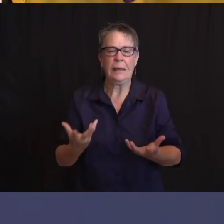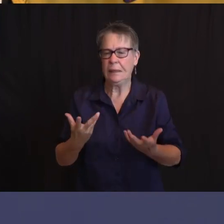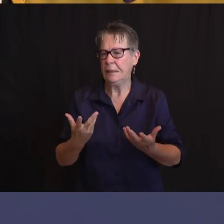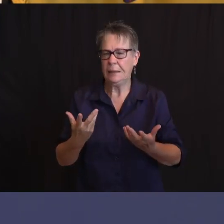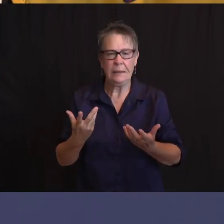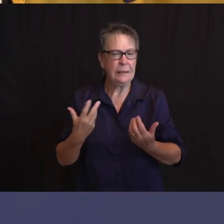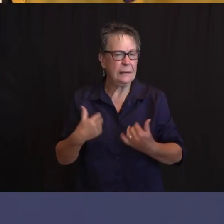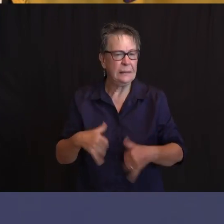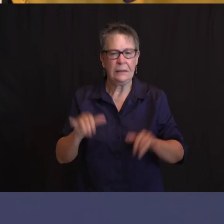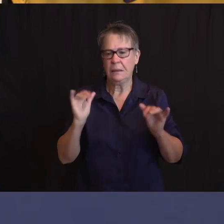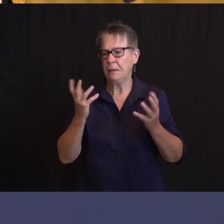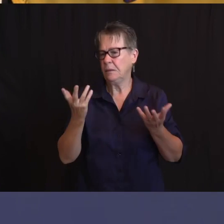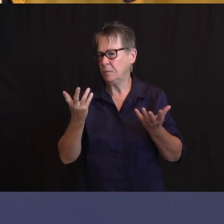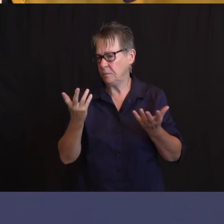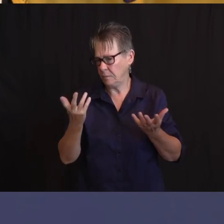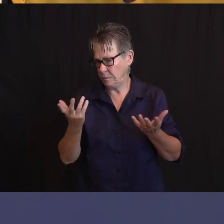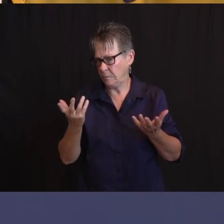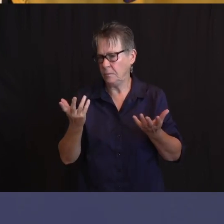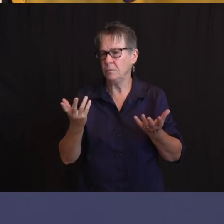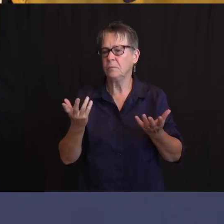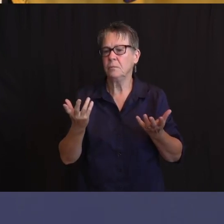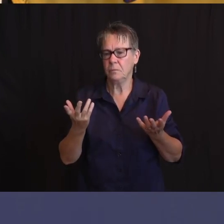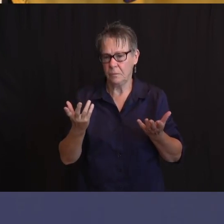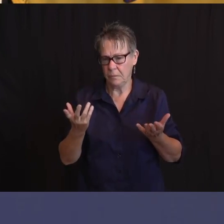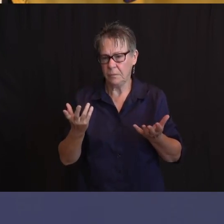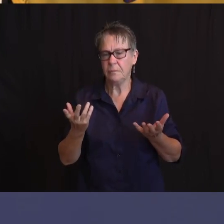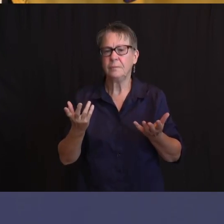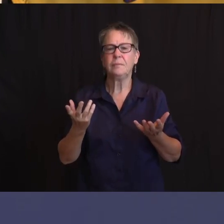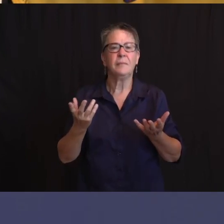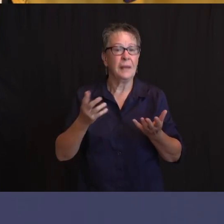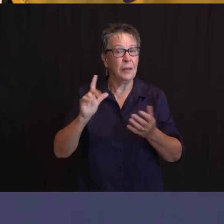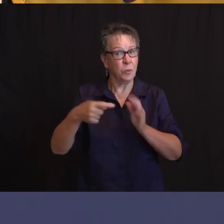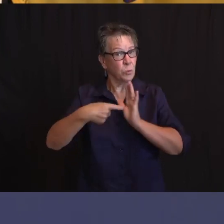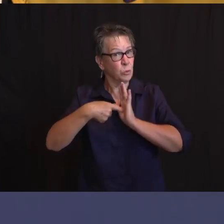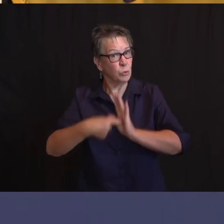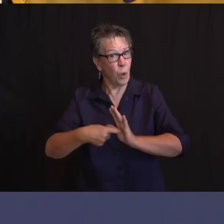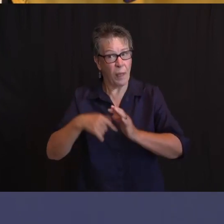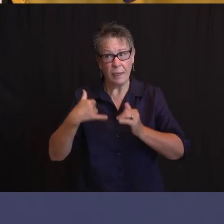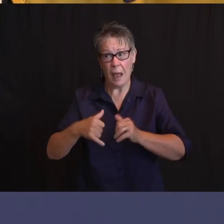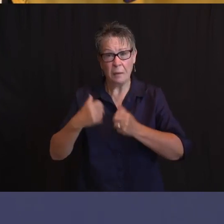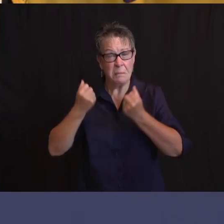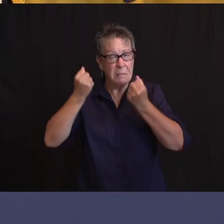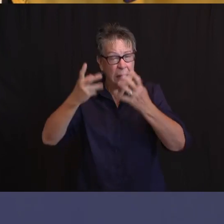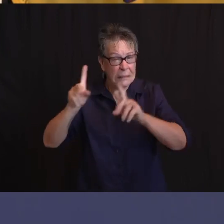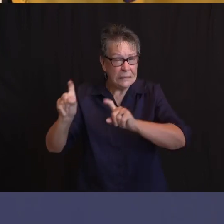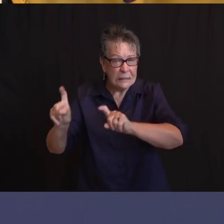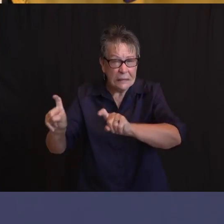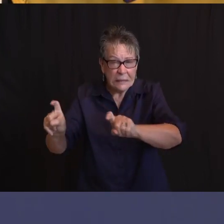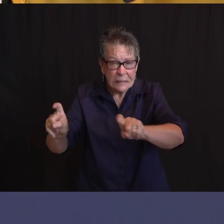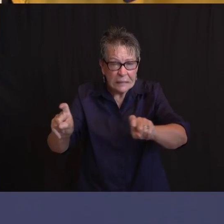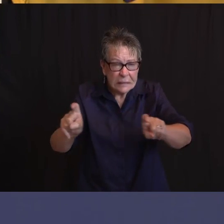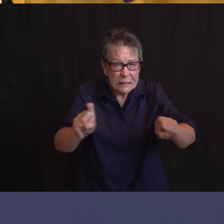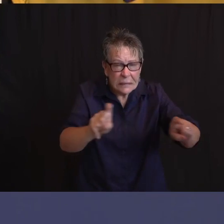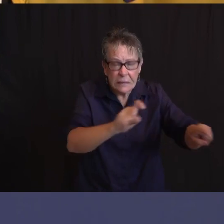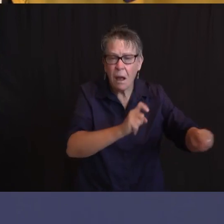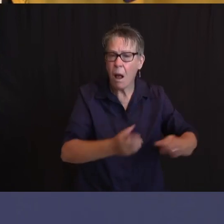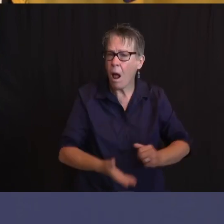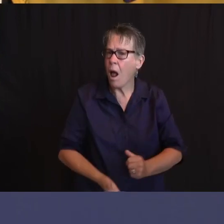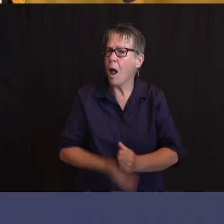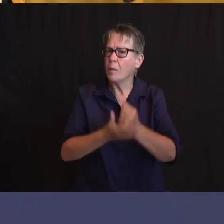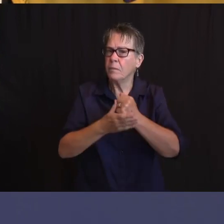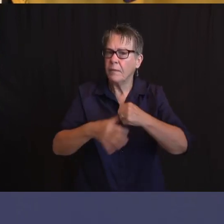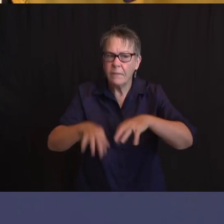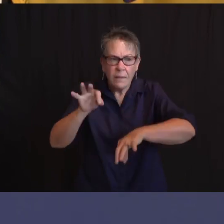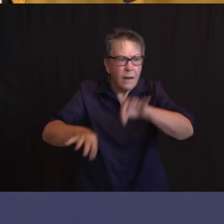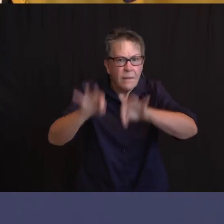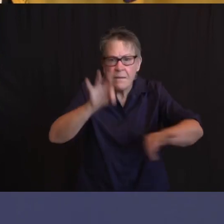tested, which is a good thing as we ask that. You could pretty much, given that's plus or minus 2% spot positivity, we'll do a little bit of